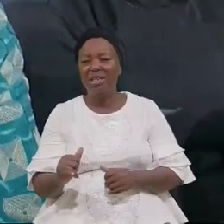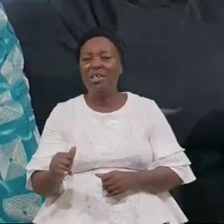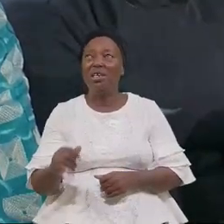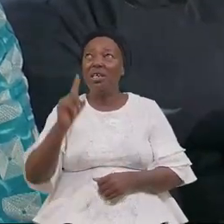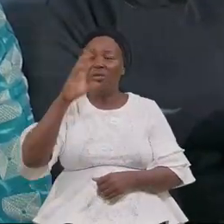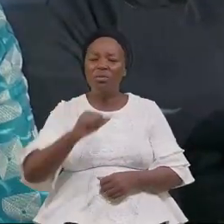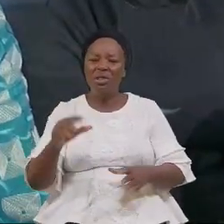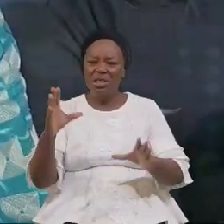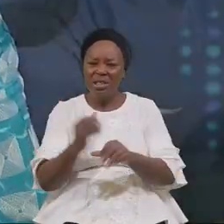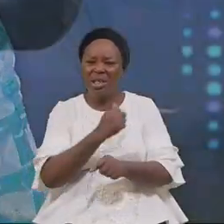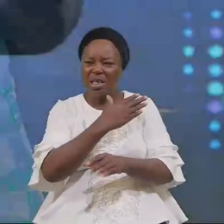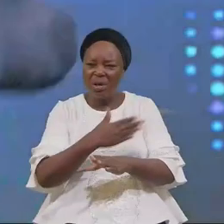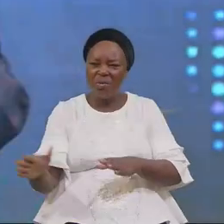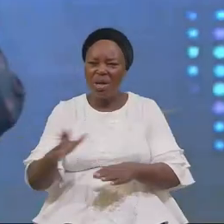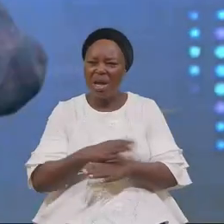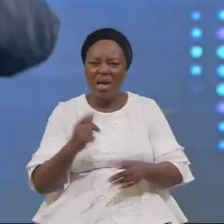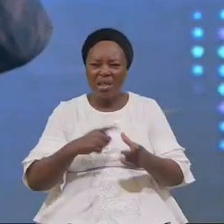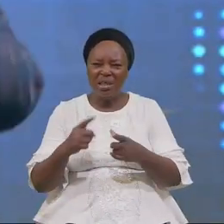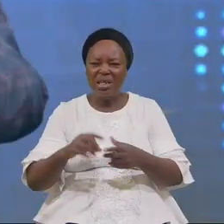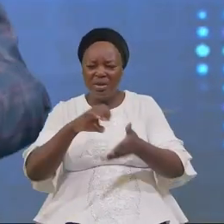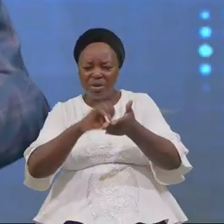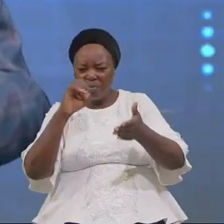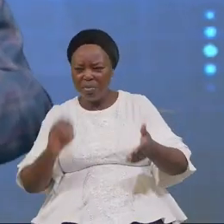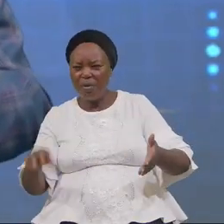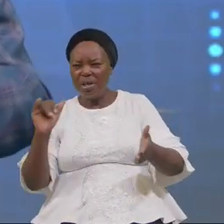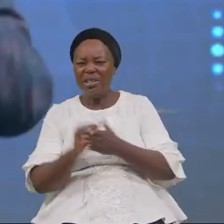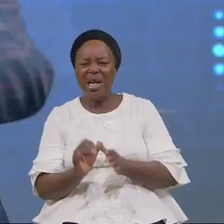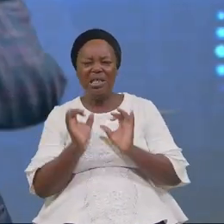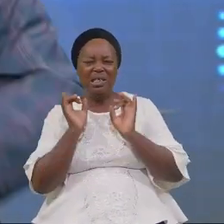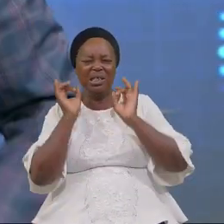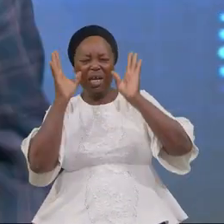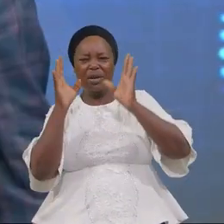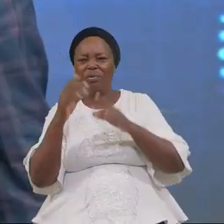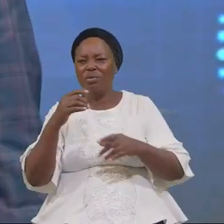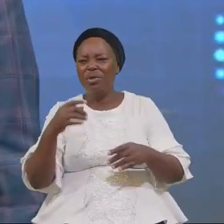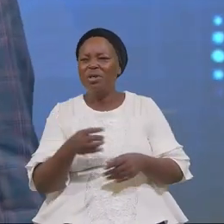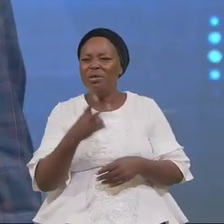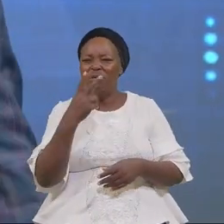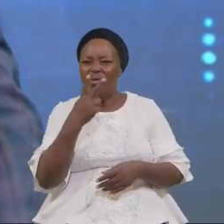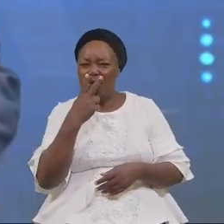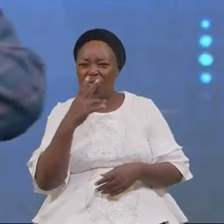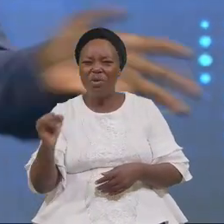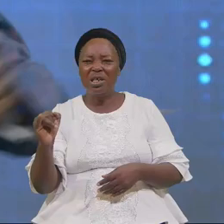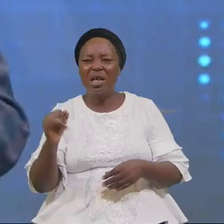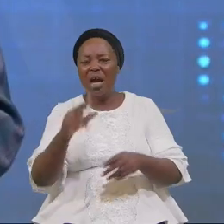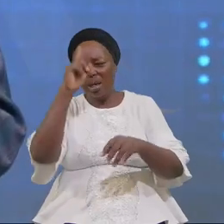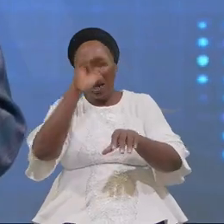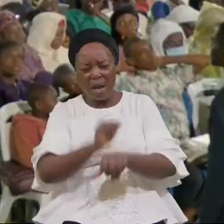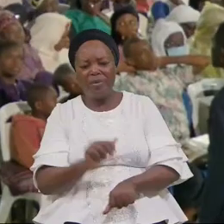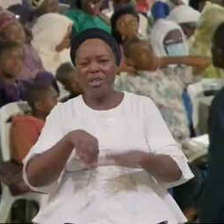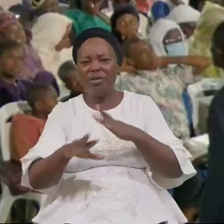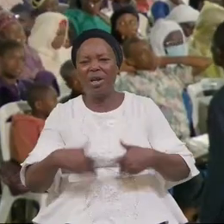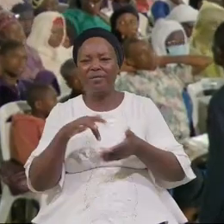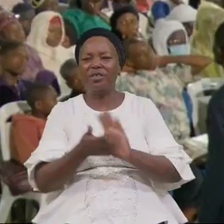off and he will kick off that terrible, sickening habit in your life in